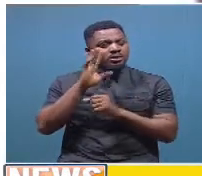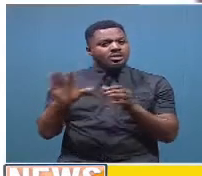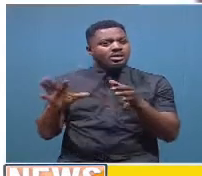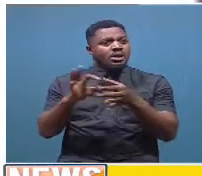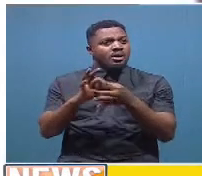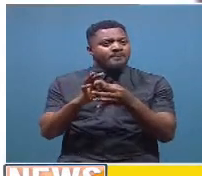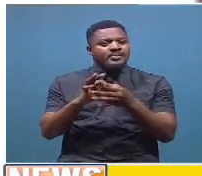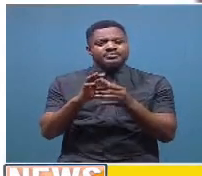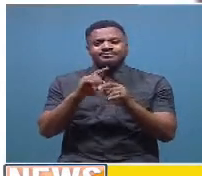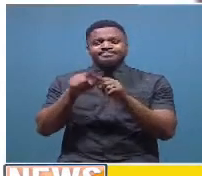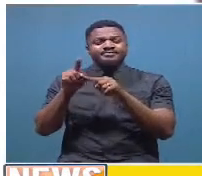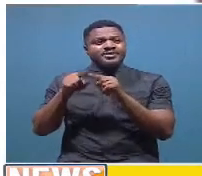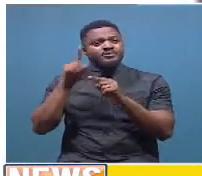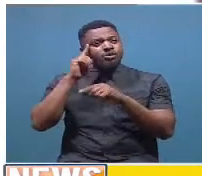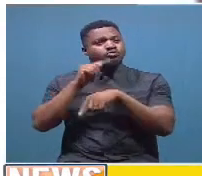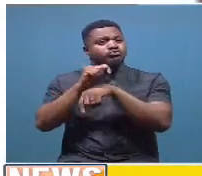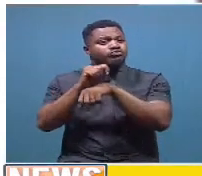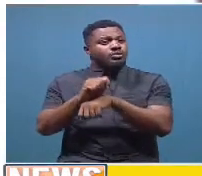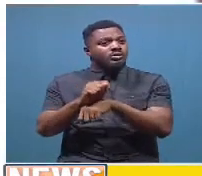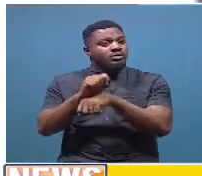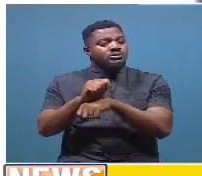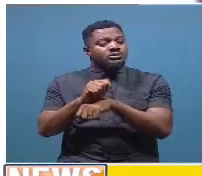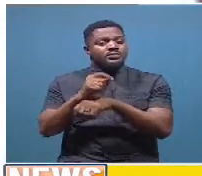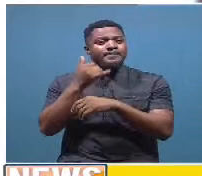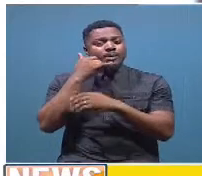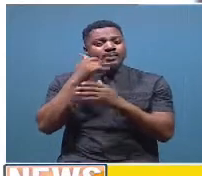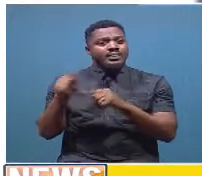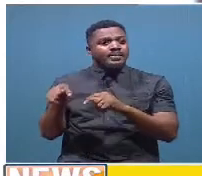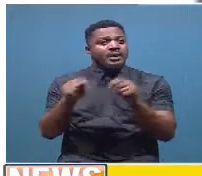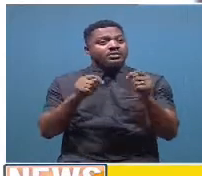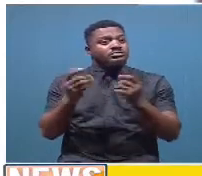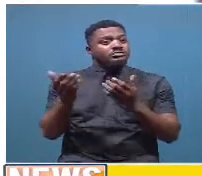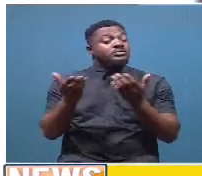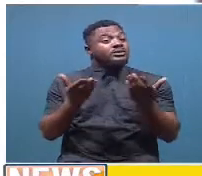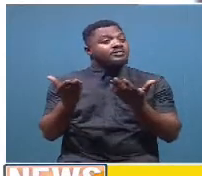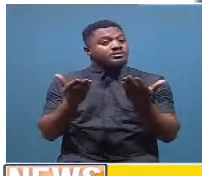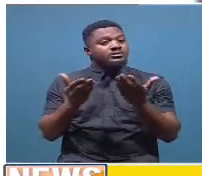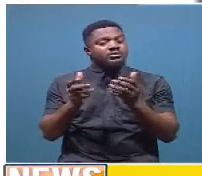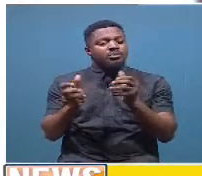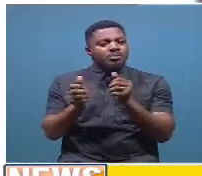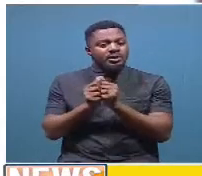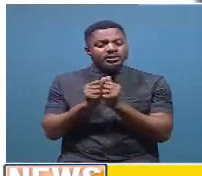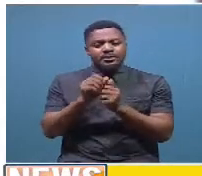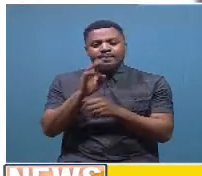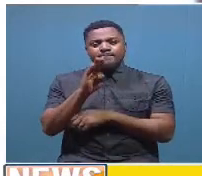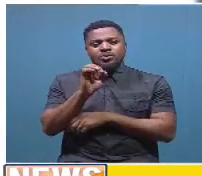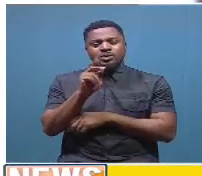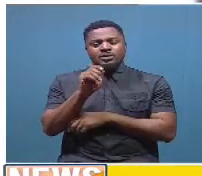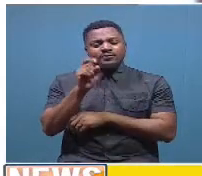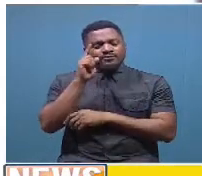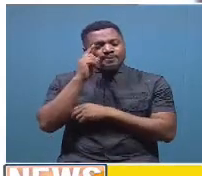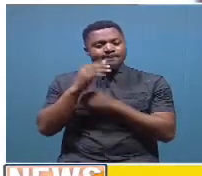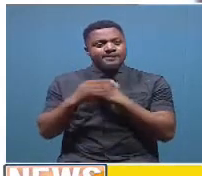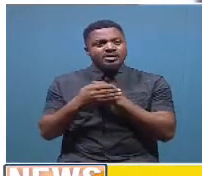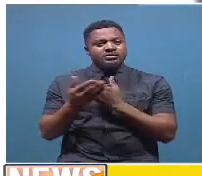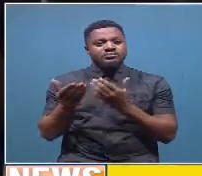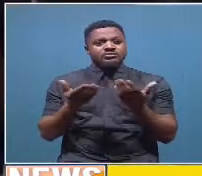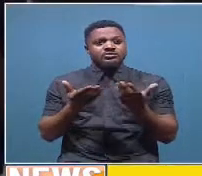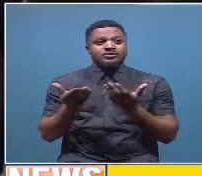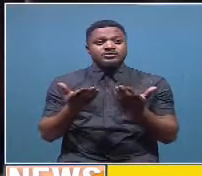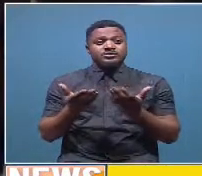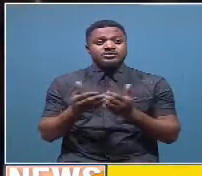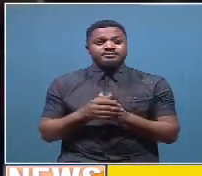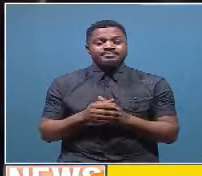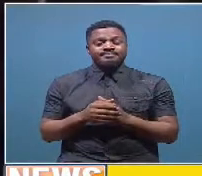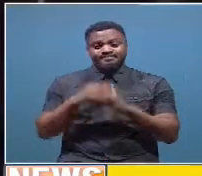combines features of traditional mobile money services with a bouquet of banking services.